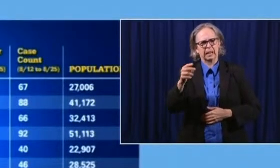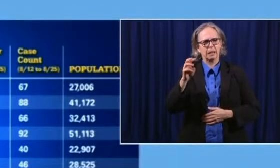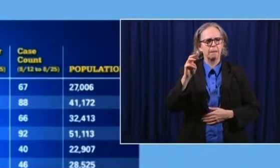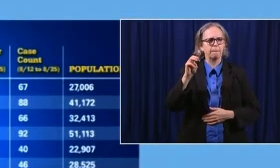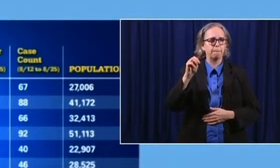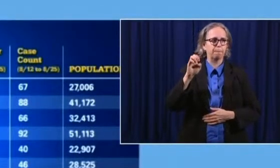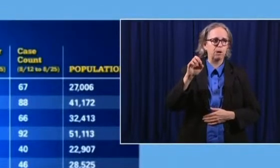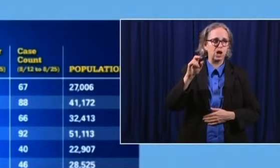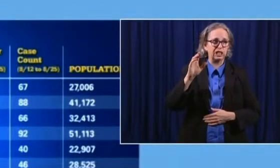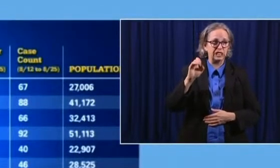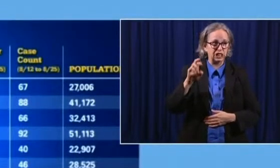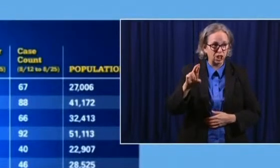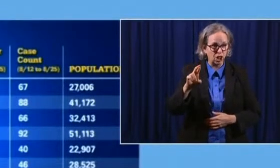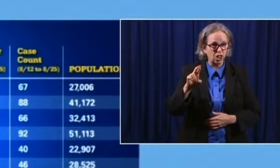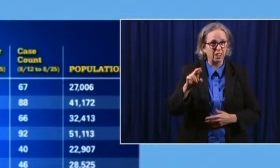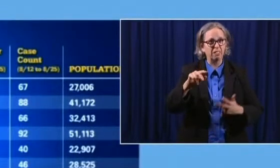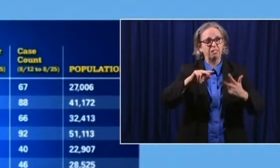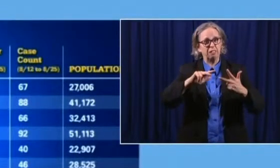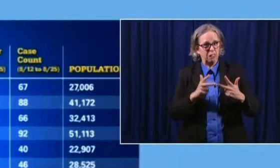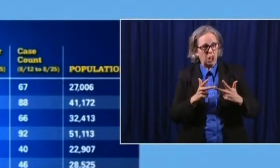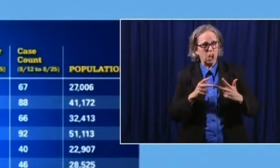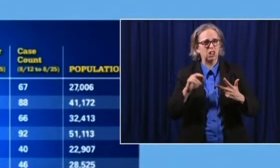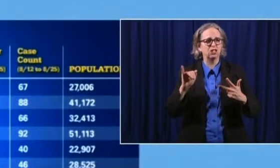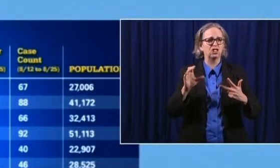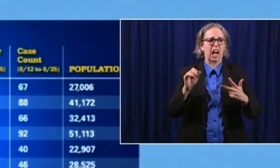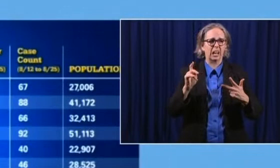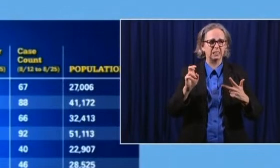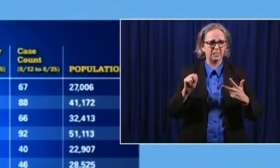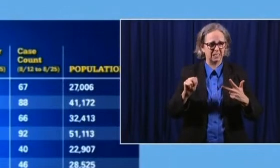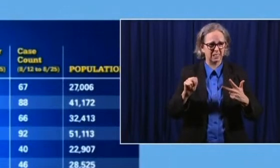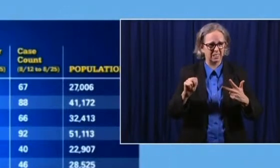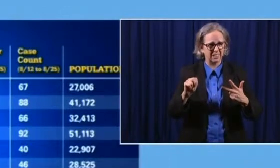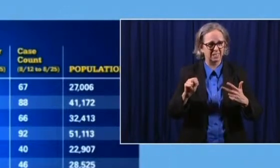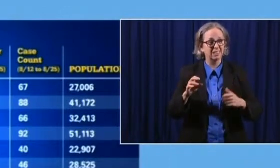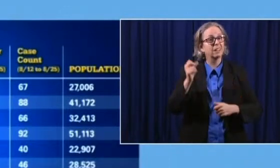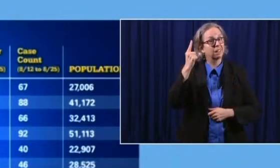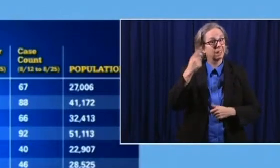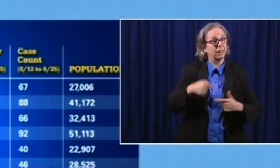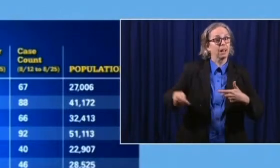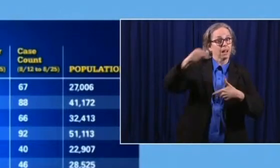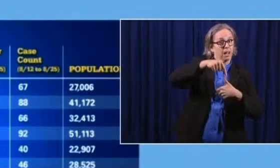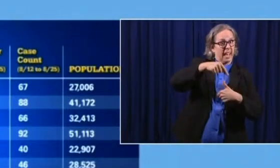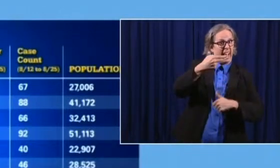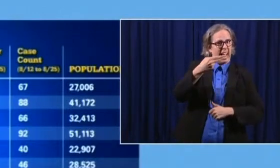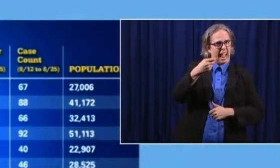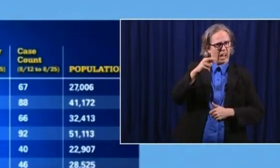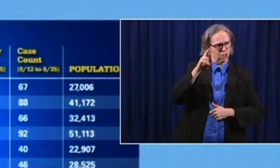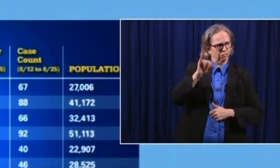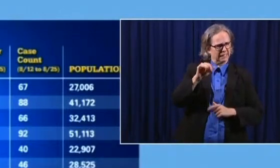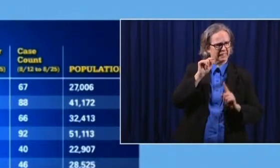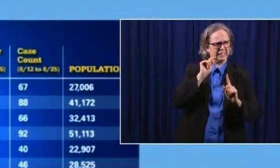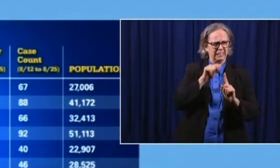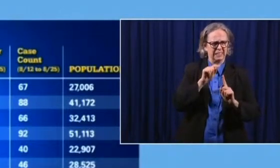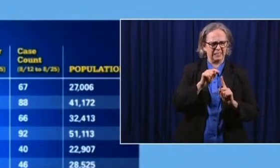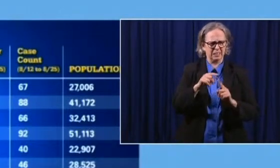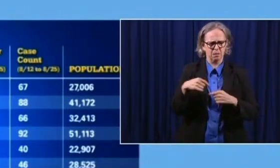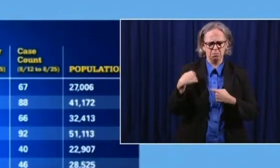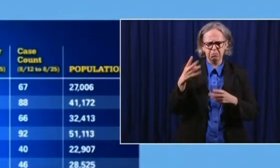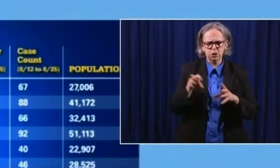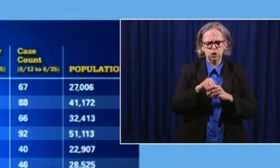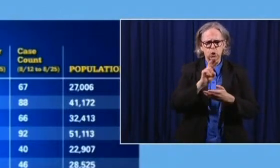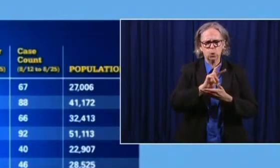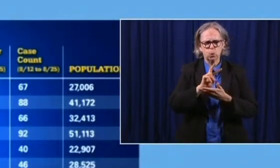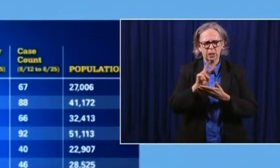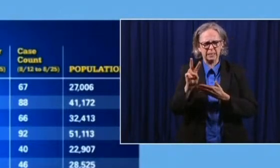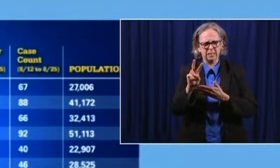followed by Mercer County. In Henry County, they've had 67 cases in the past 2 weeks, which